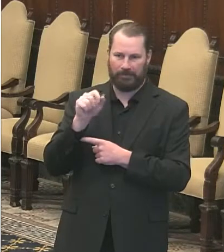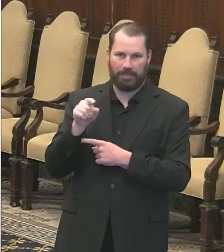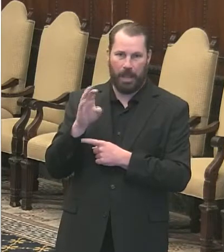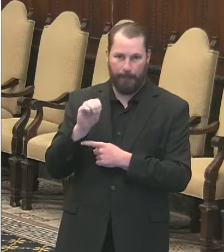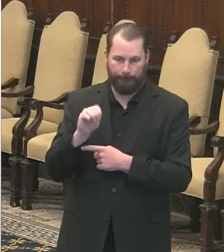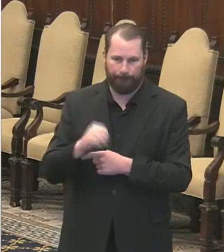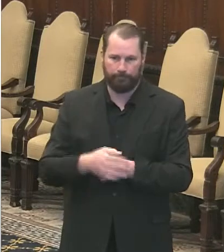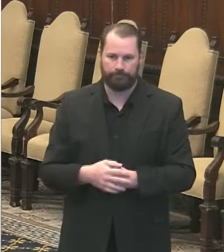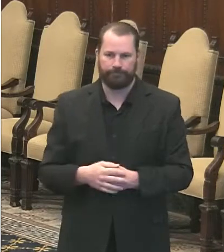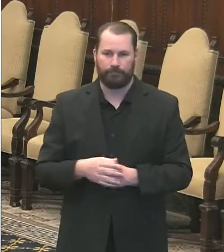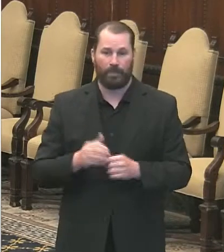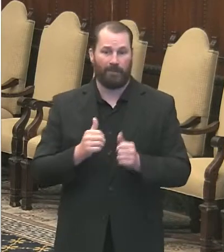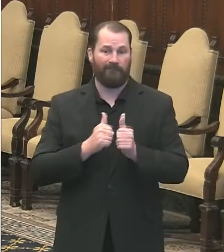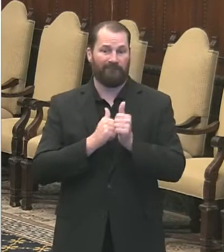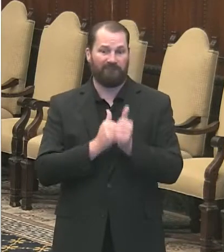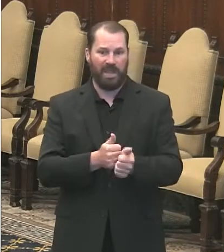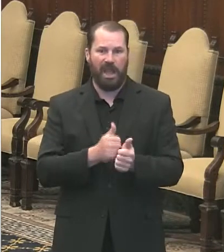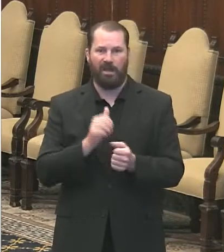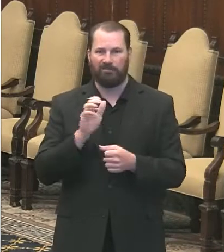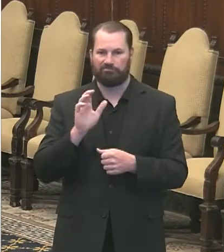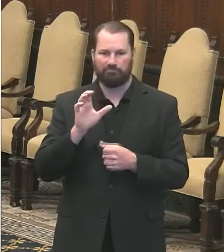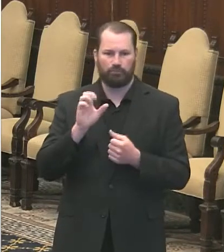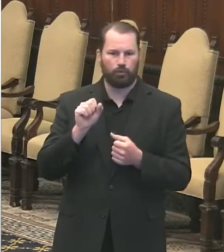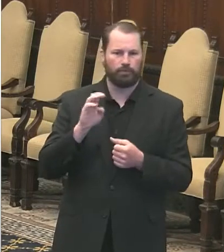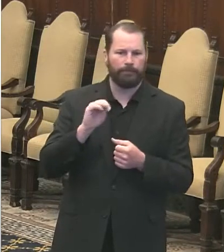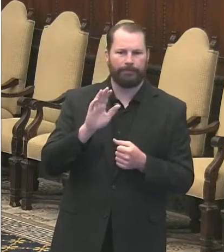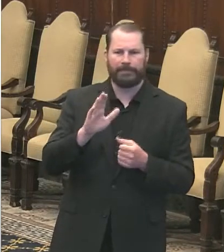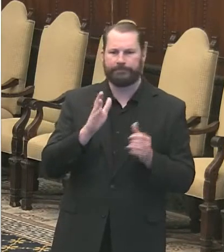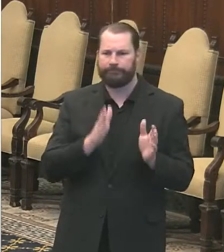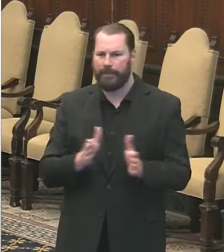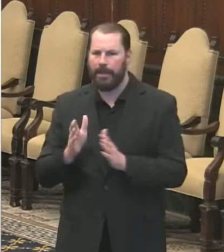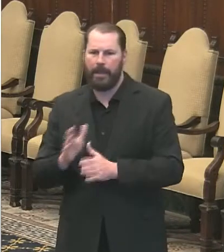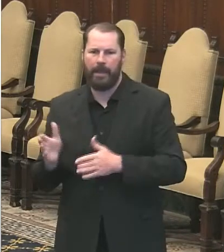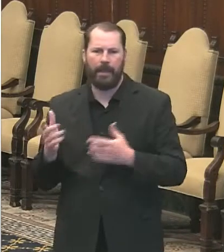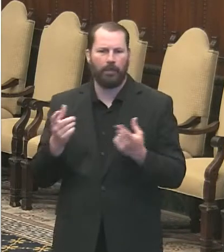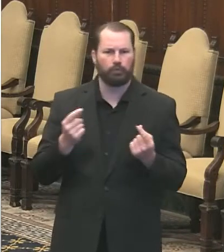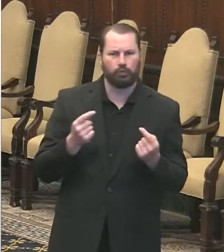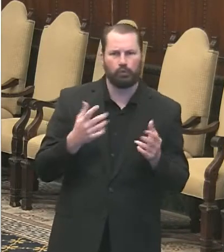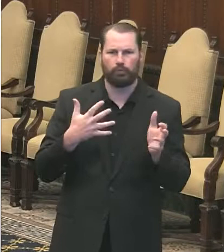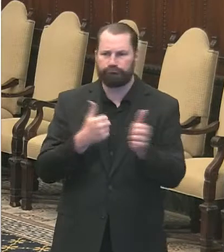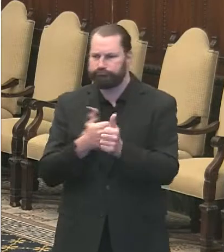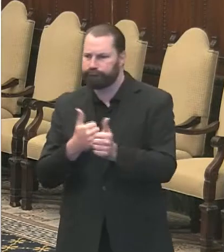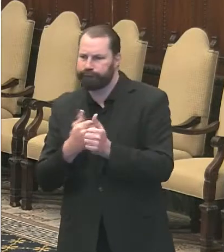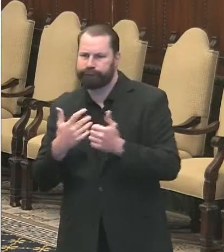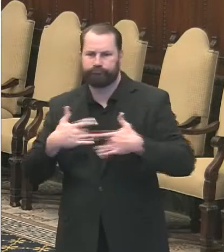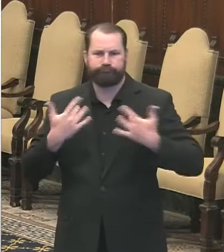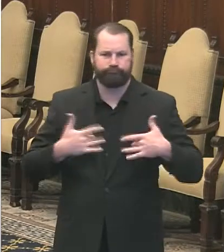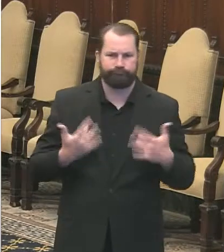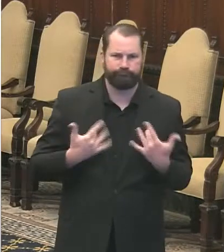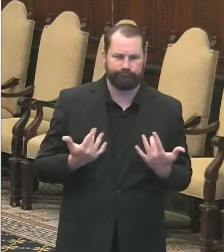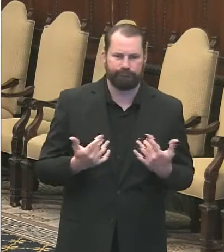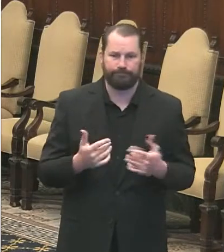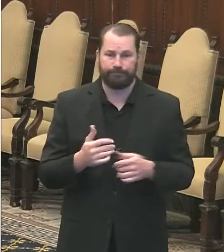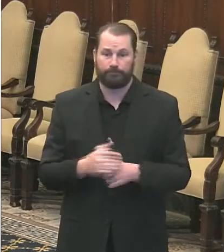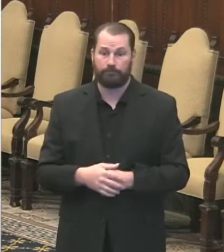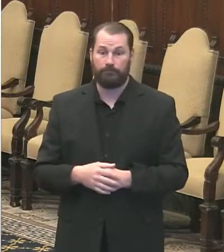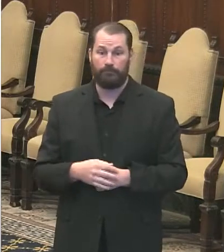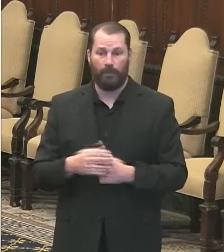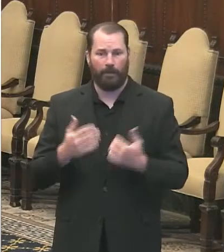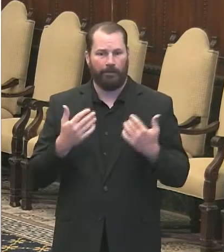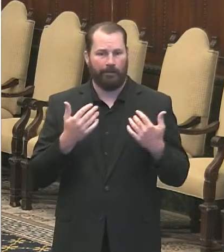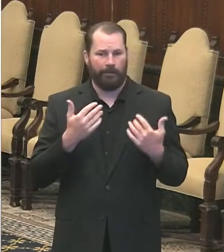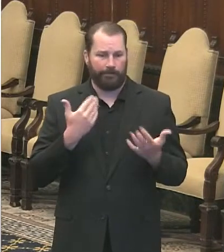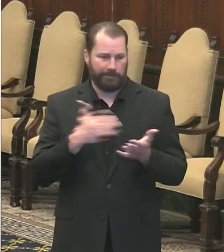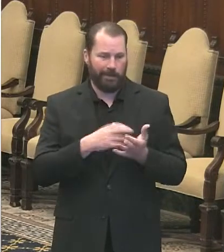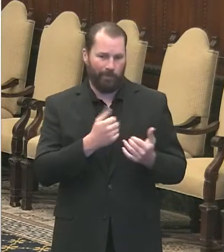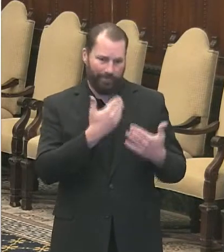stay informed and to stay updated. In the meantime, we want to take a minute to again thank you, Mayor Kenney and the City of Philadelphia for this green